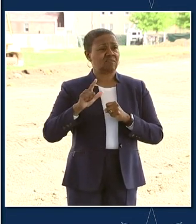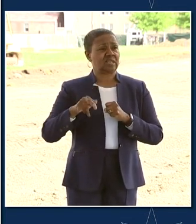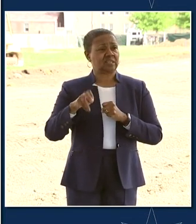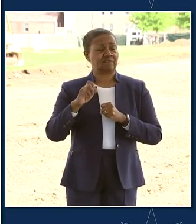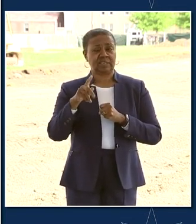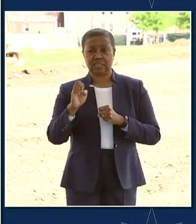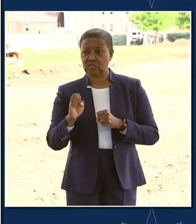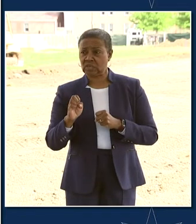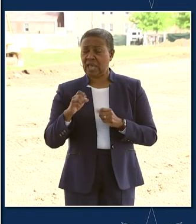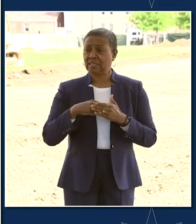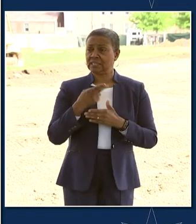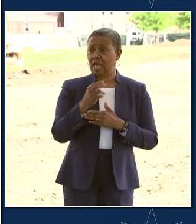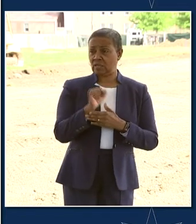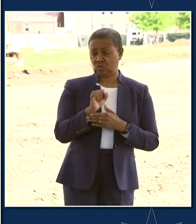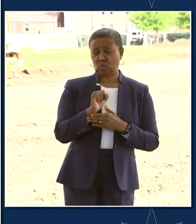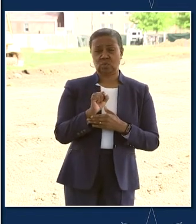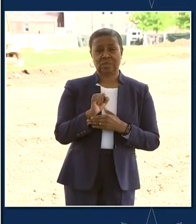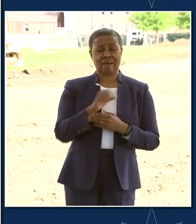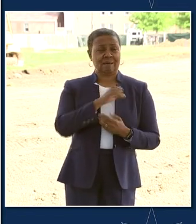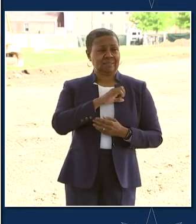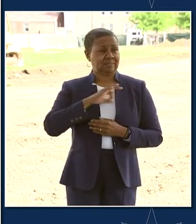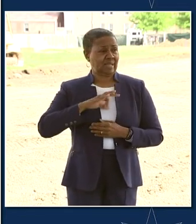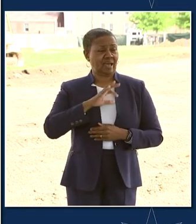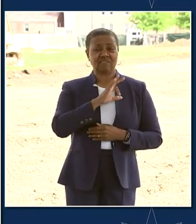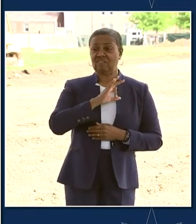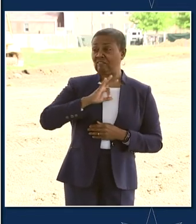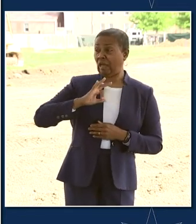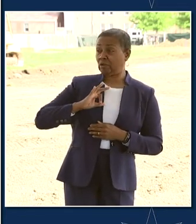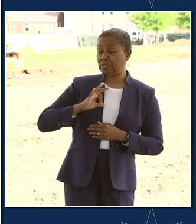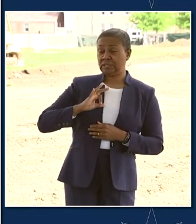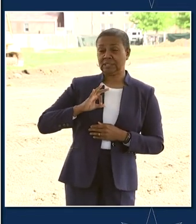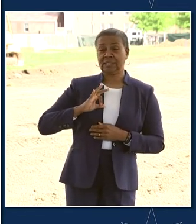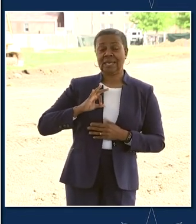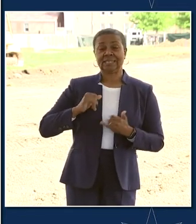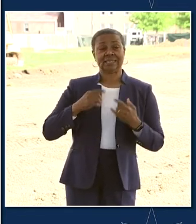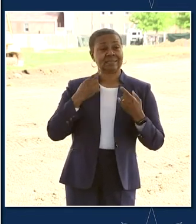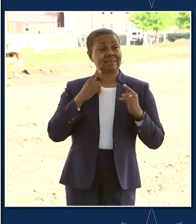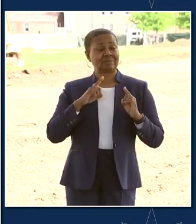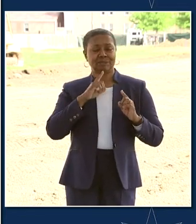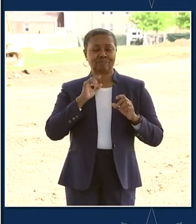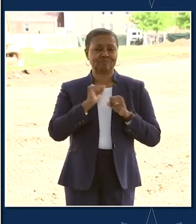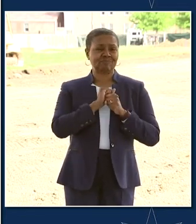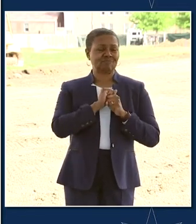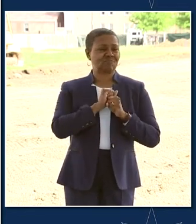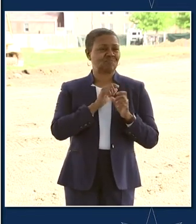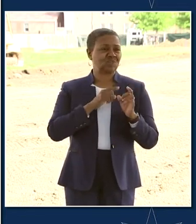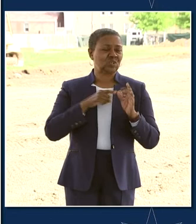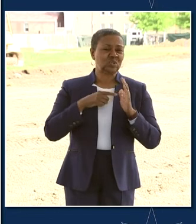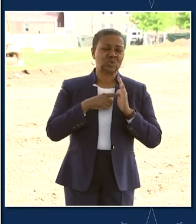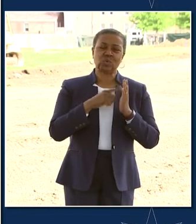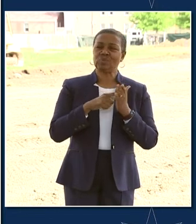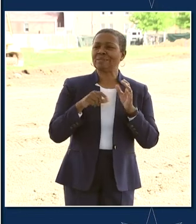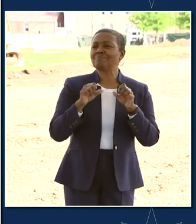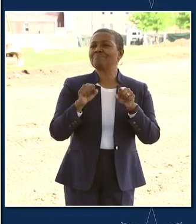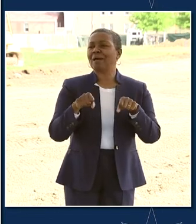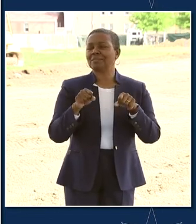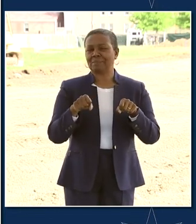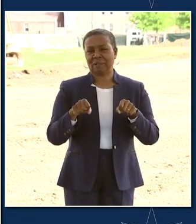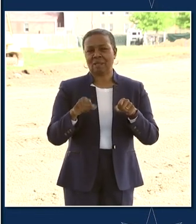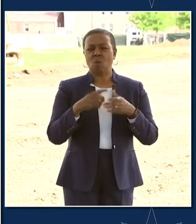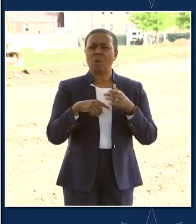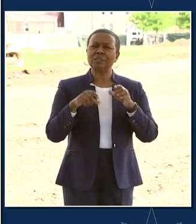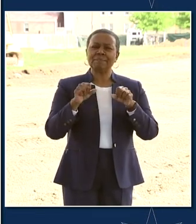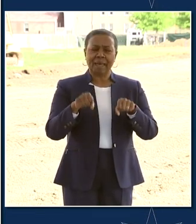Village and this high school, staff and faculty. And this announcement truly embodiment of what